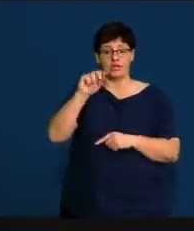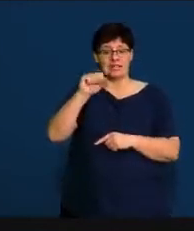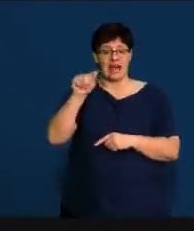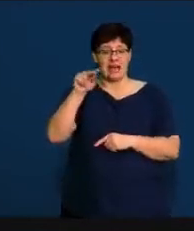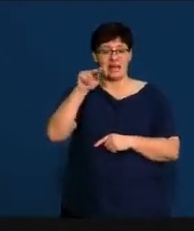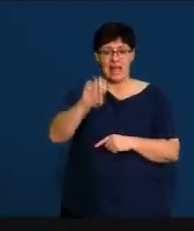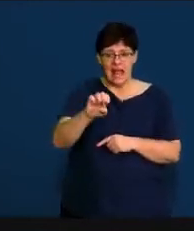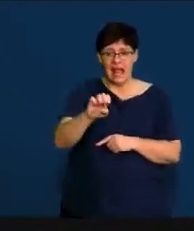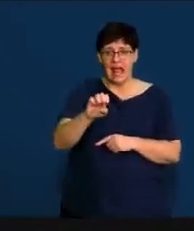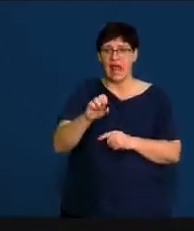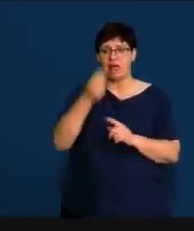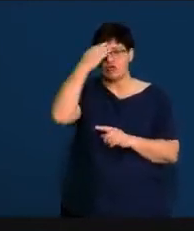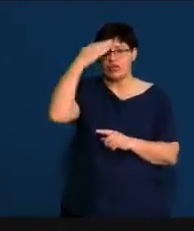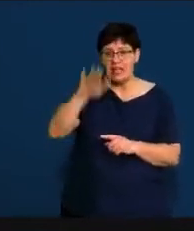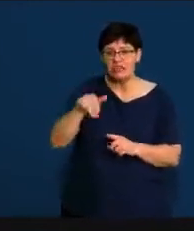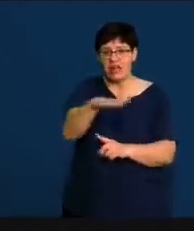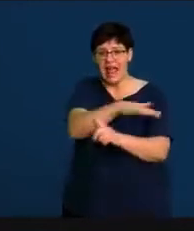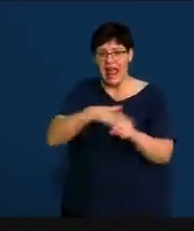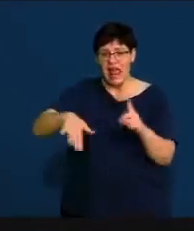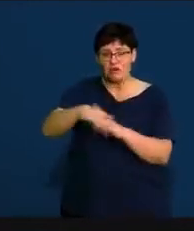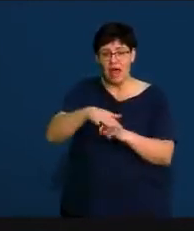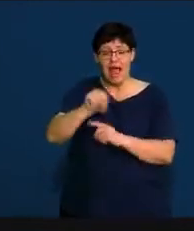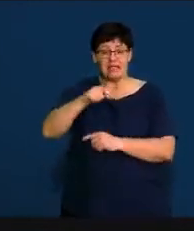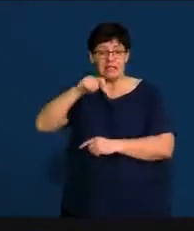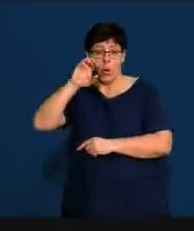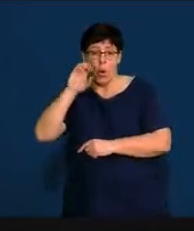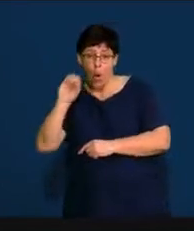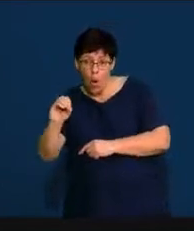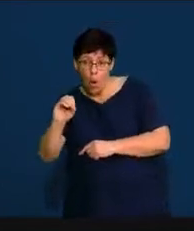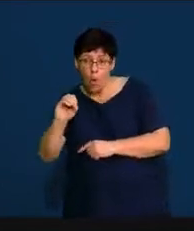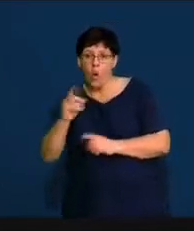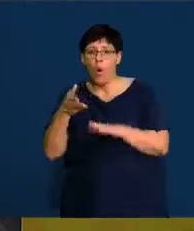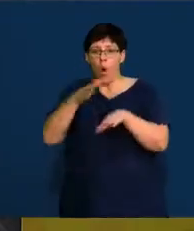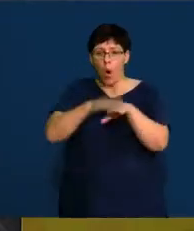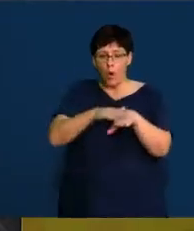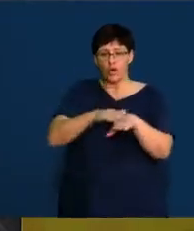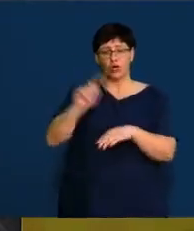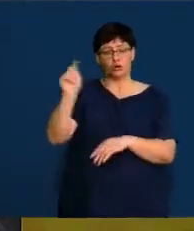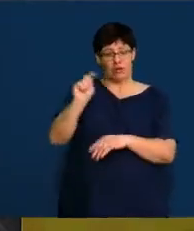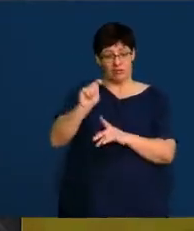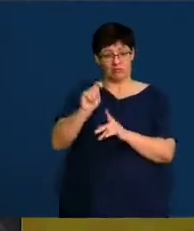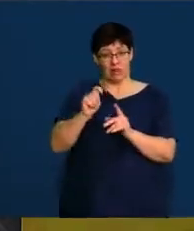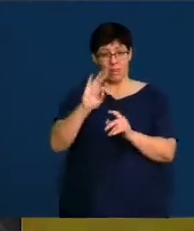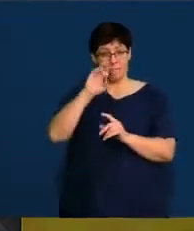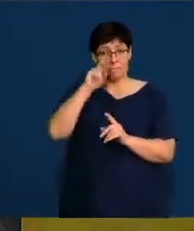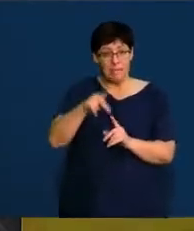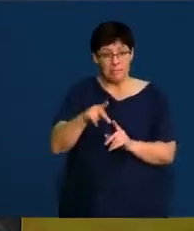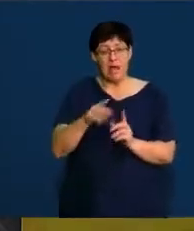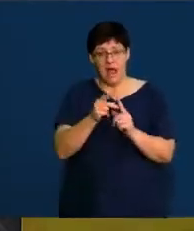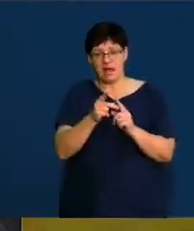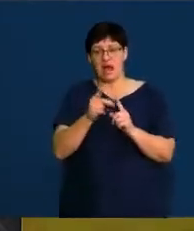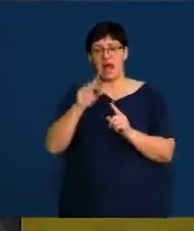the topographical map is, and it ends with an ellipsis. Now, this statement is called the